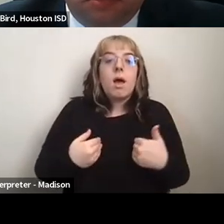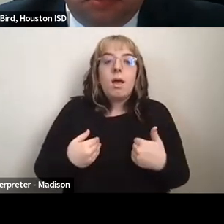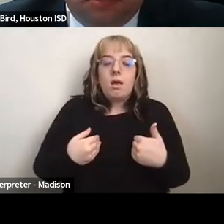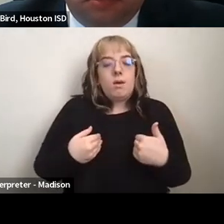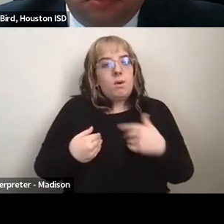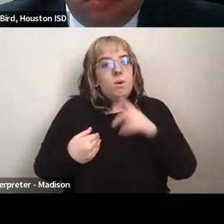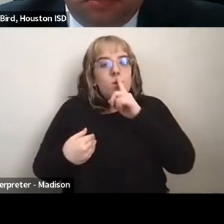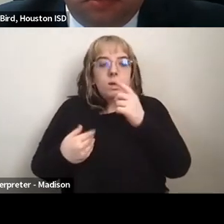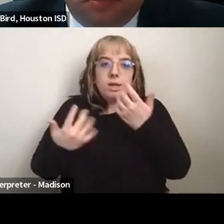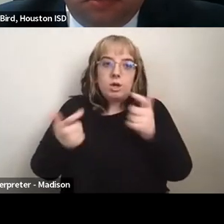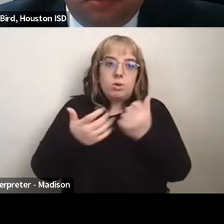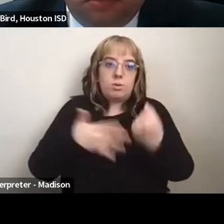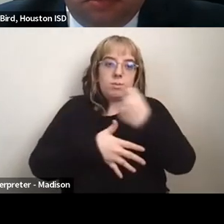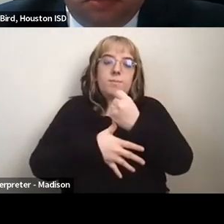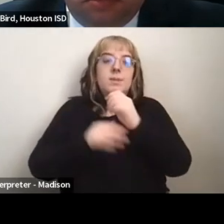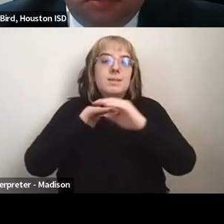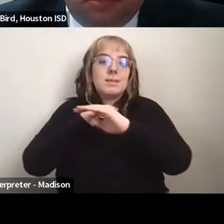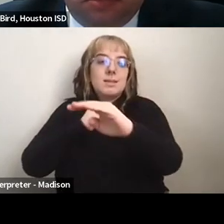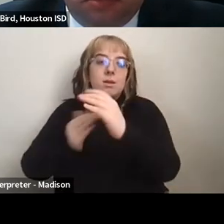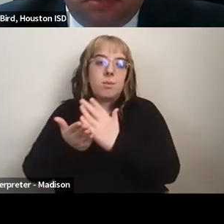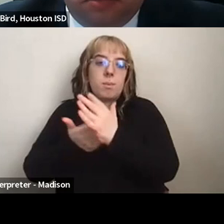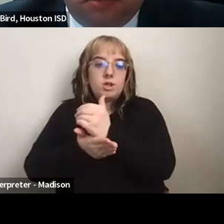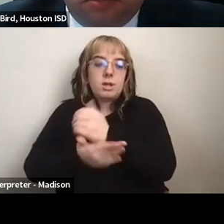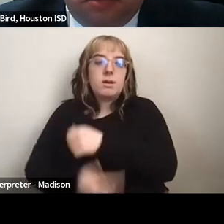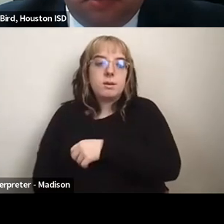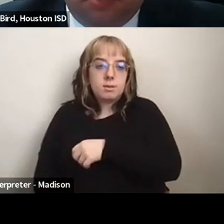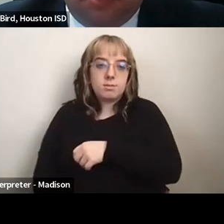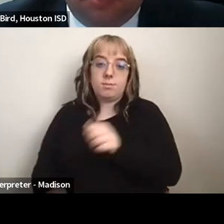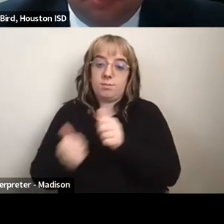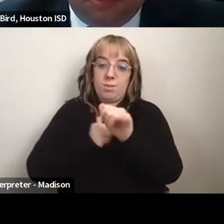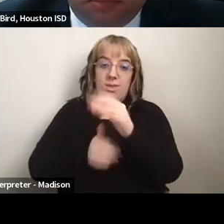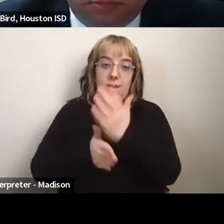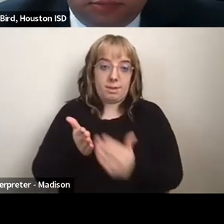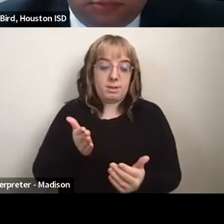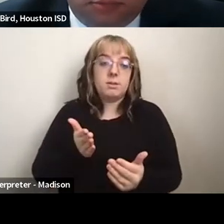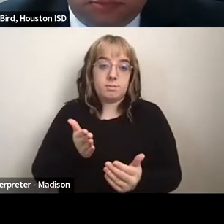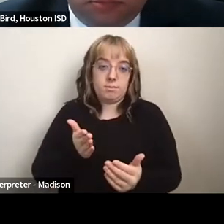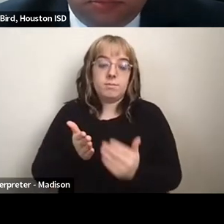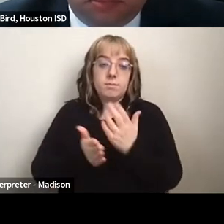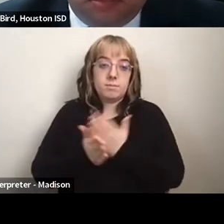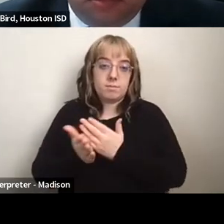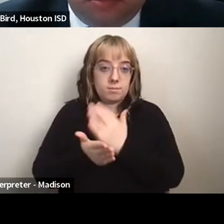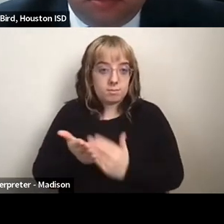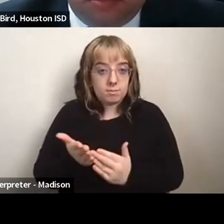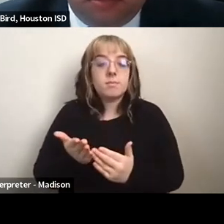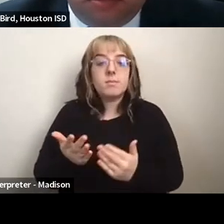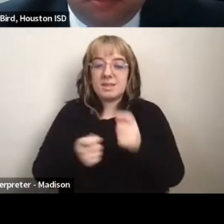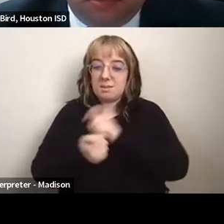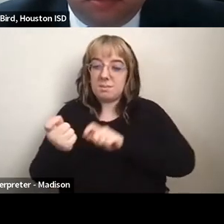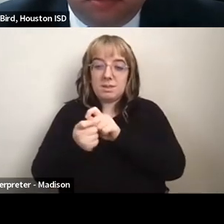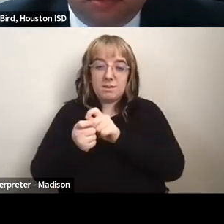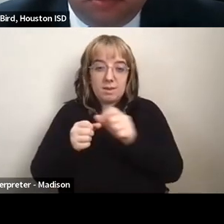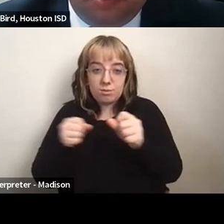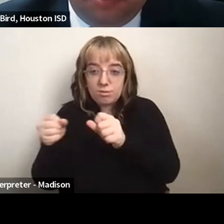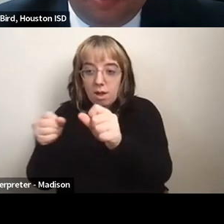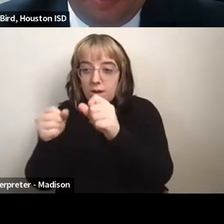priority around sustainable budgeting. So within that piece, you know, we have the specific strategies. So